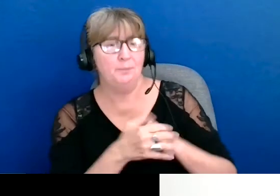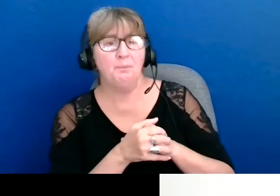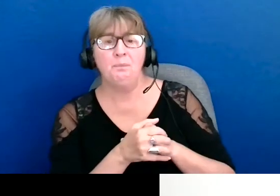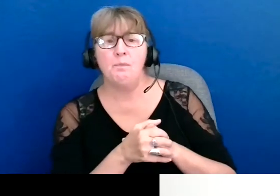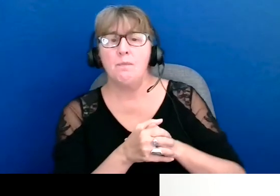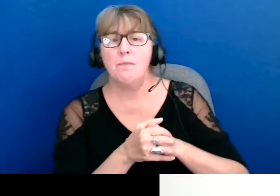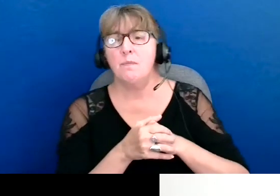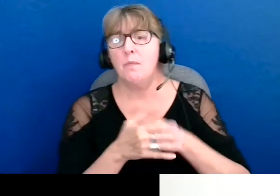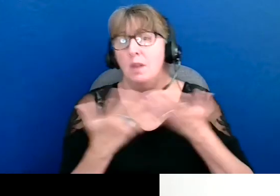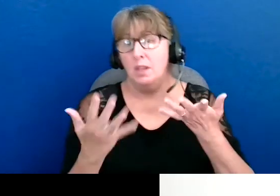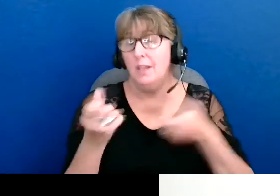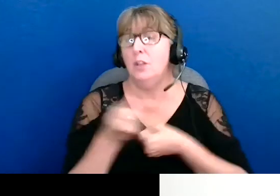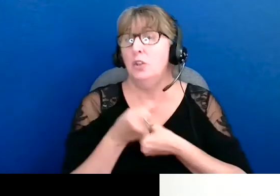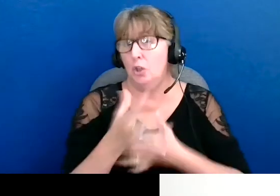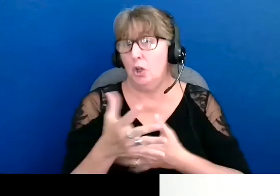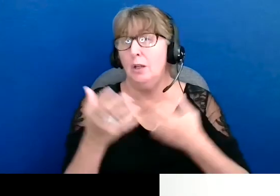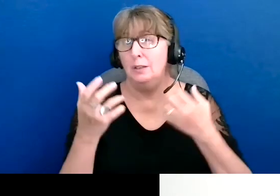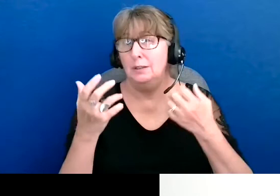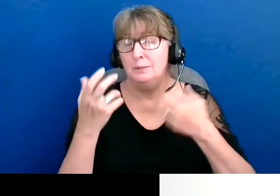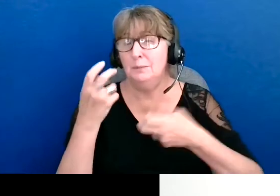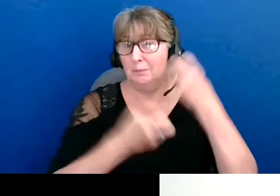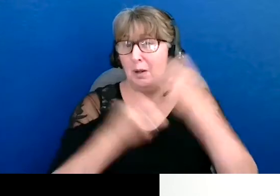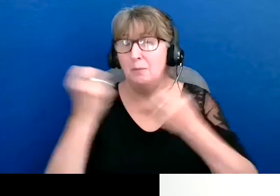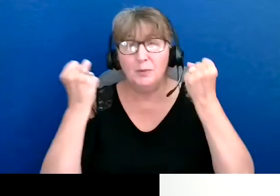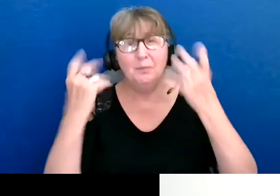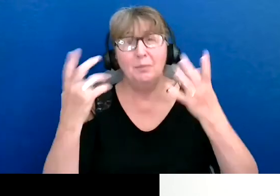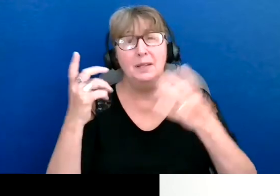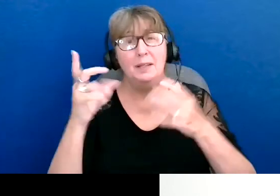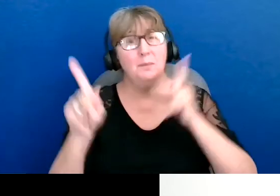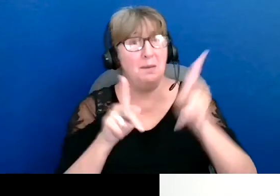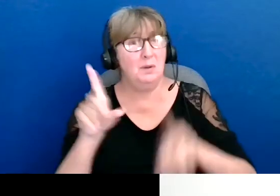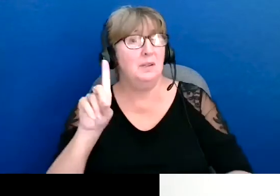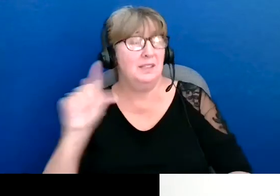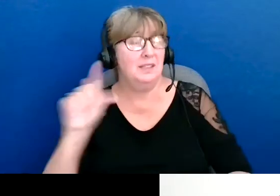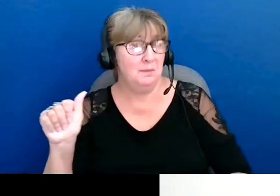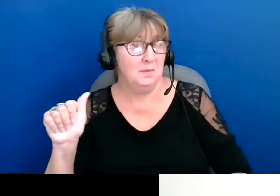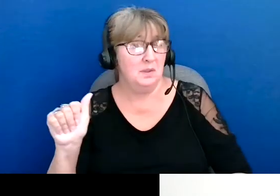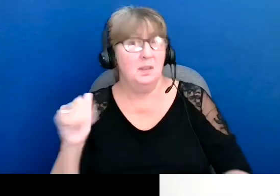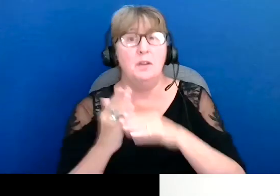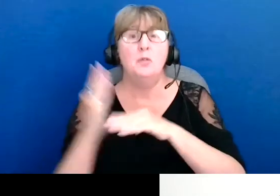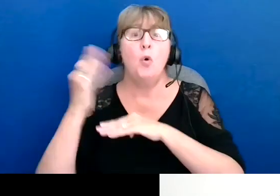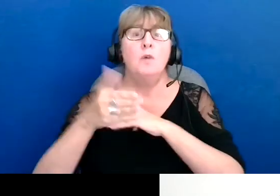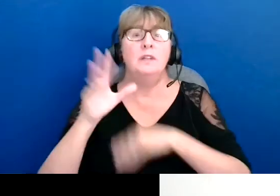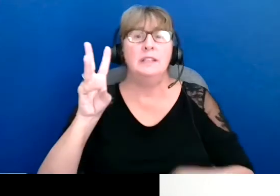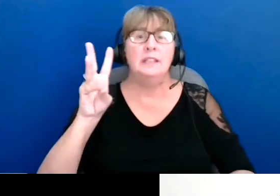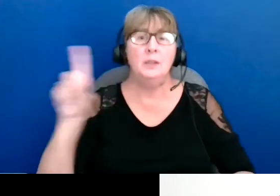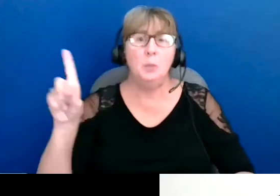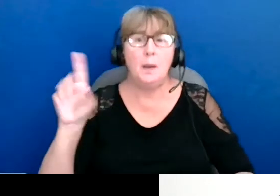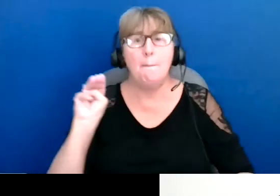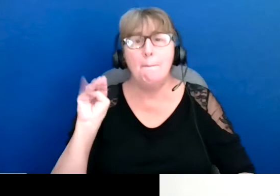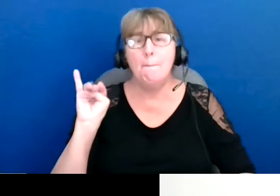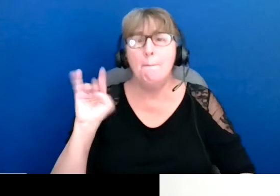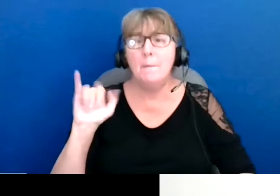That could hurt a lot of disabled people. There are over 61 million disabled people in